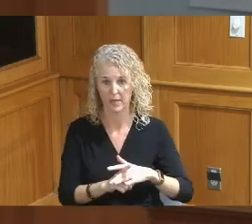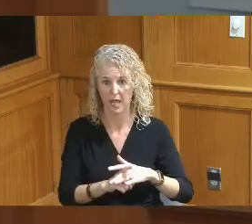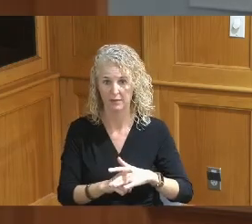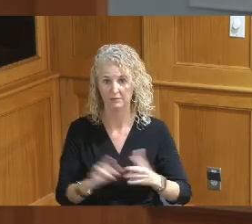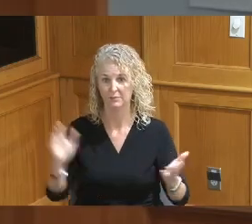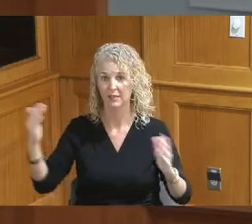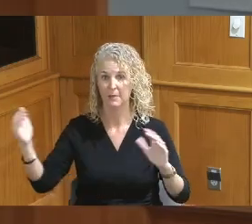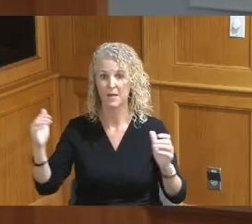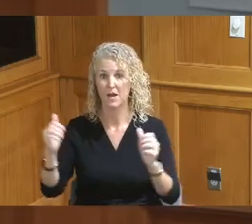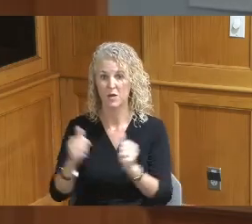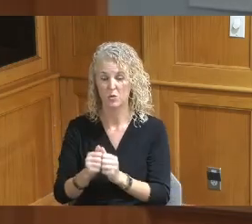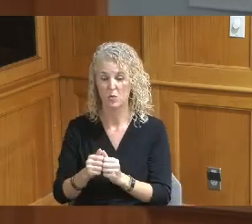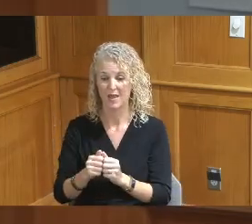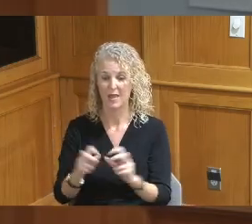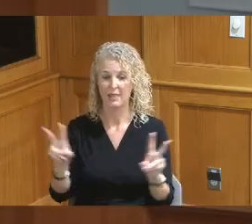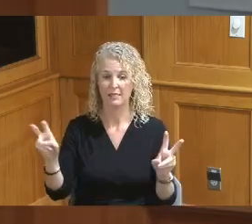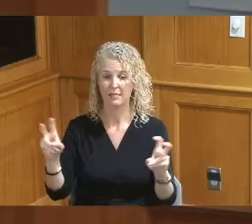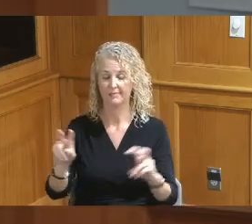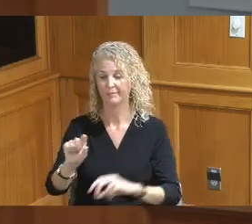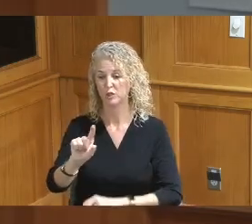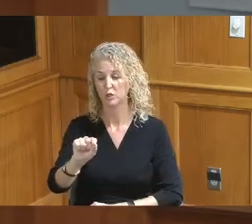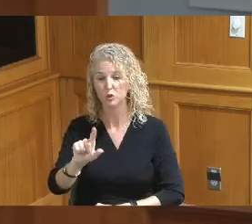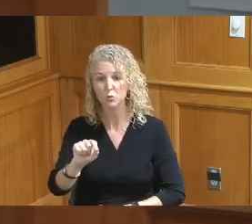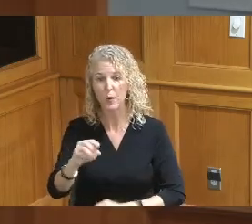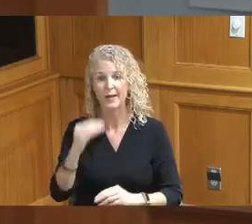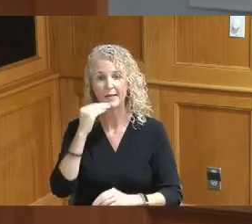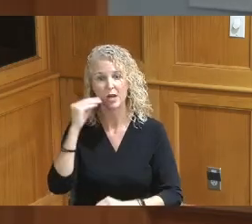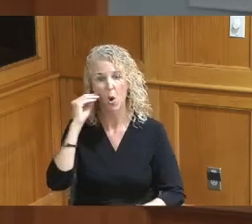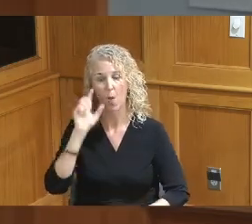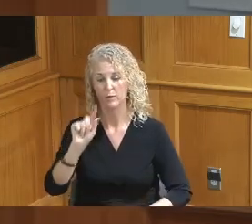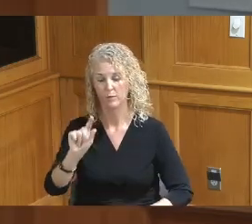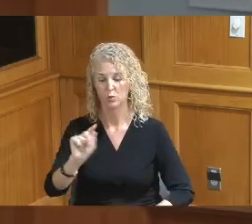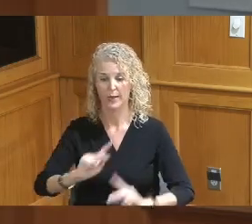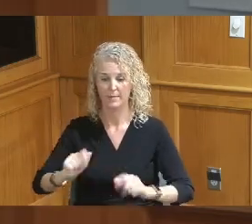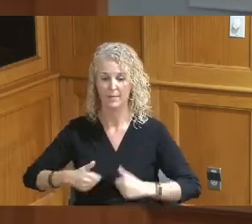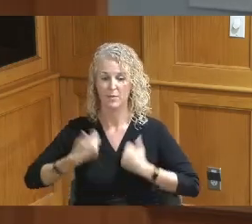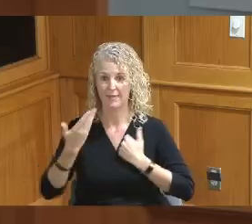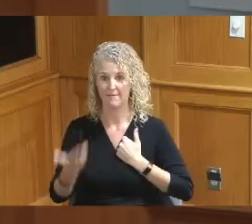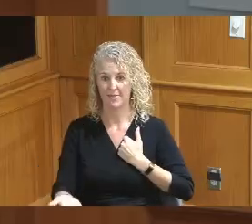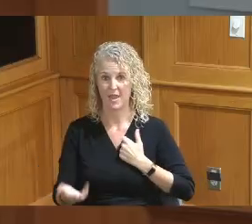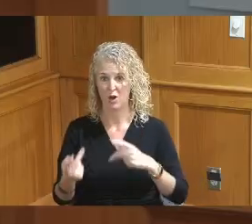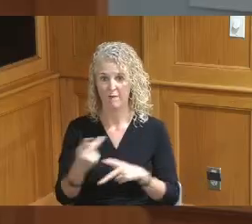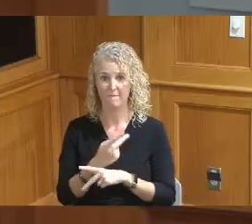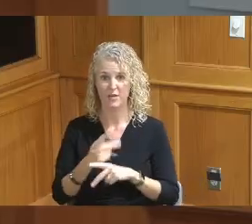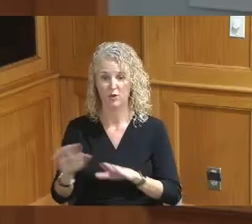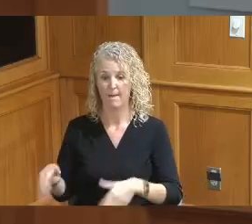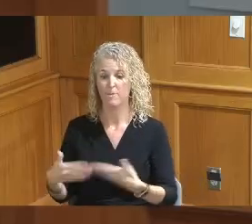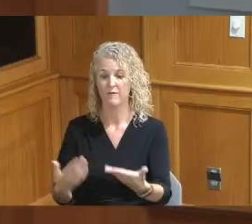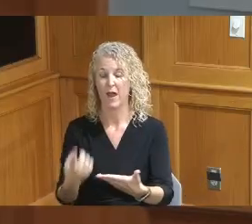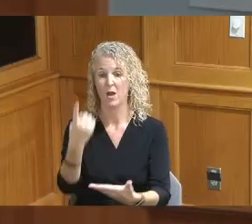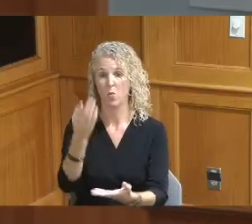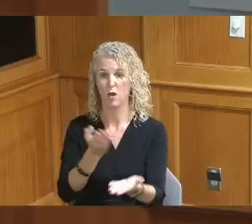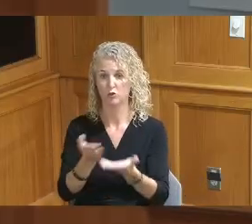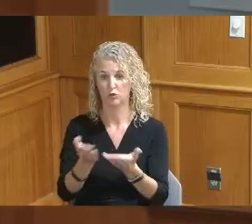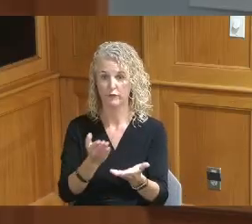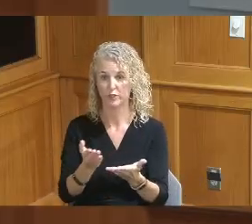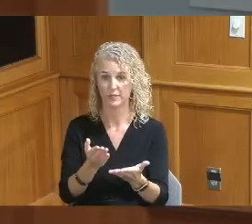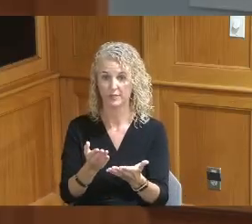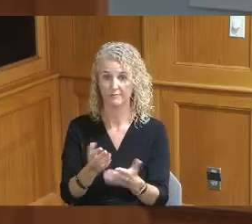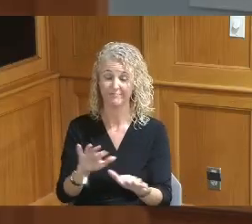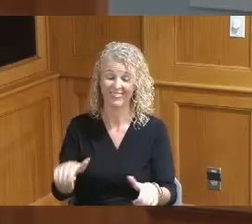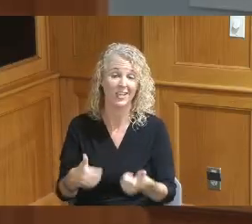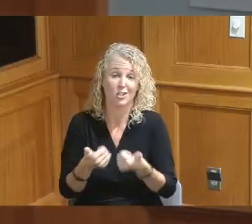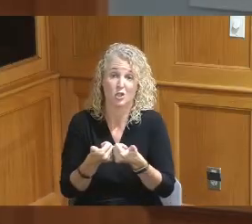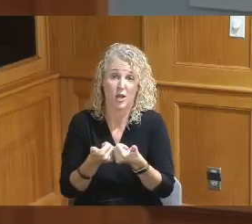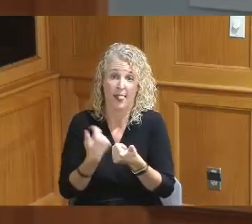versus a facility that has 20 residents living there, and you can figure out a way to get the services lined for that. That just is a challenge